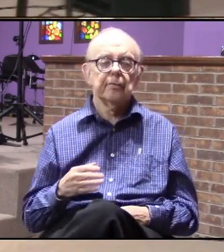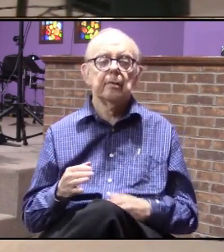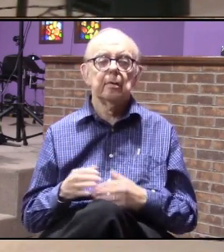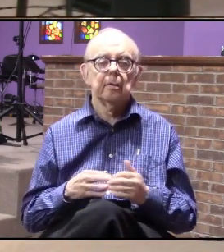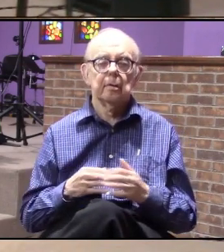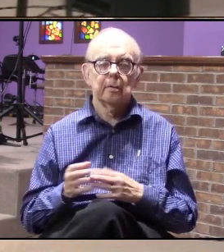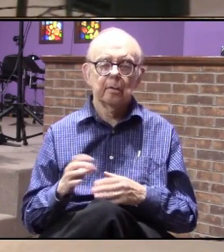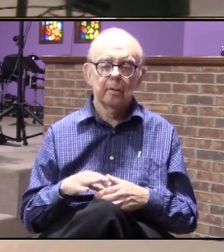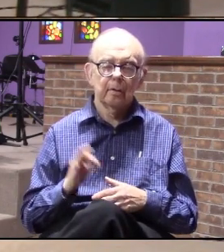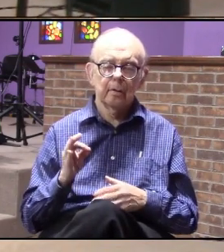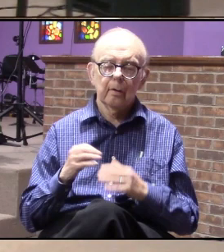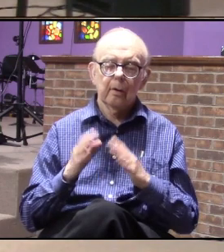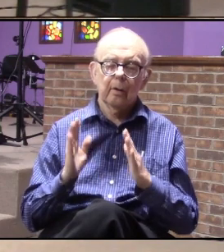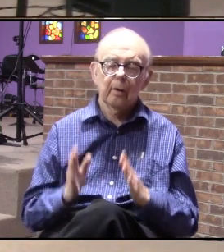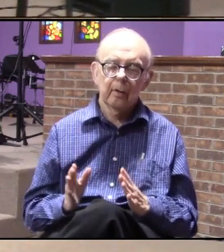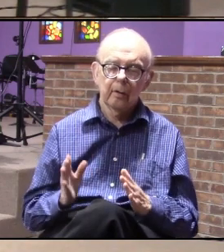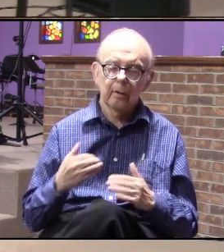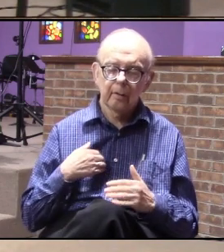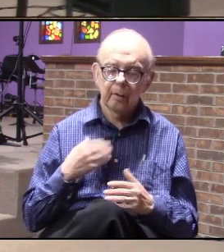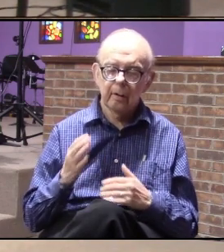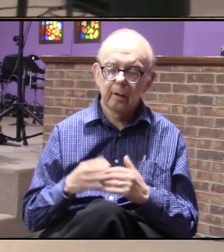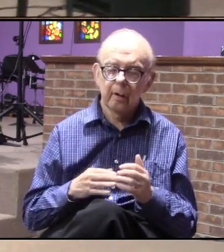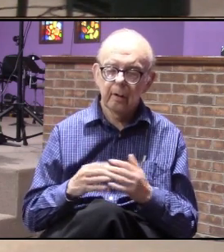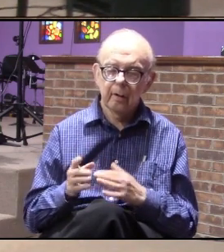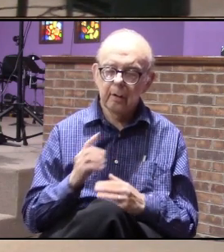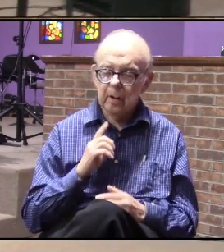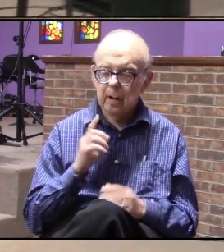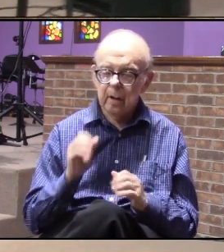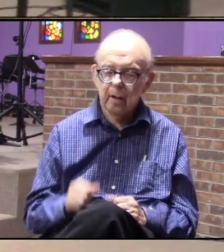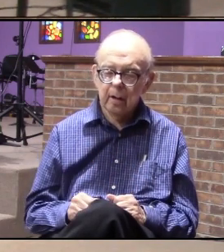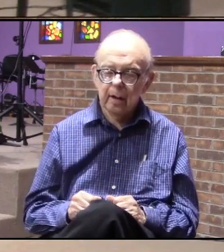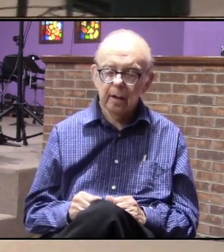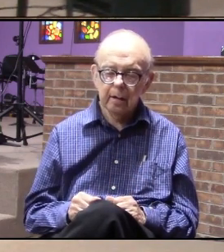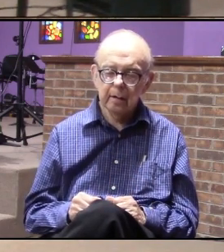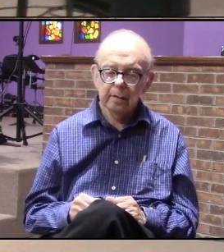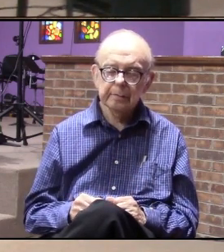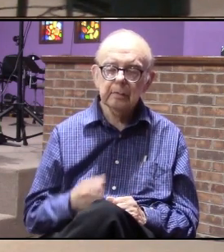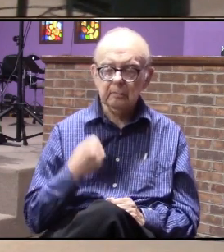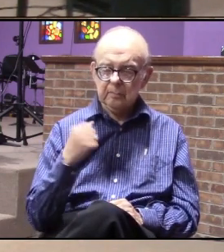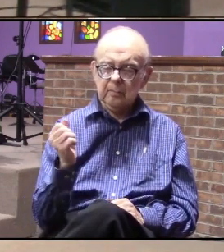the spiritual house that I have built, is able to withstand